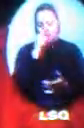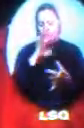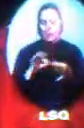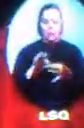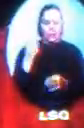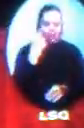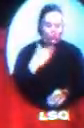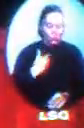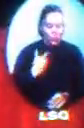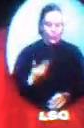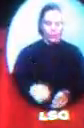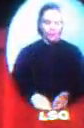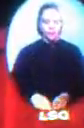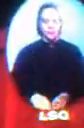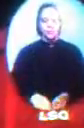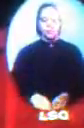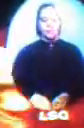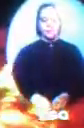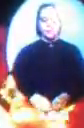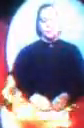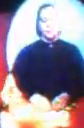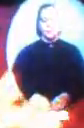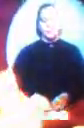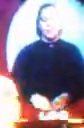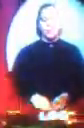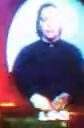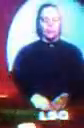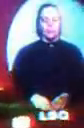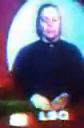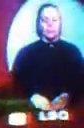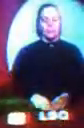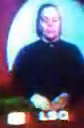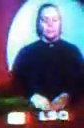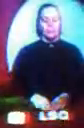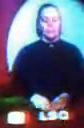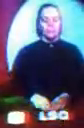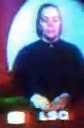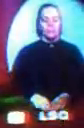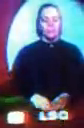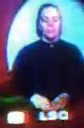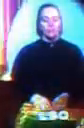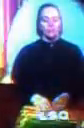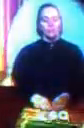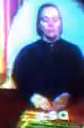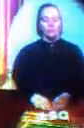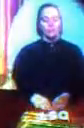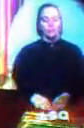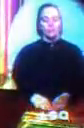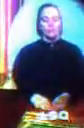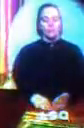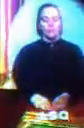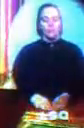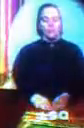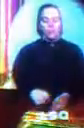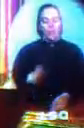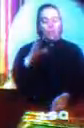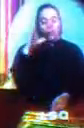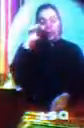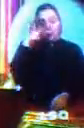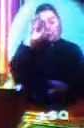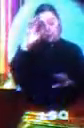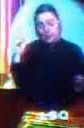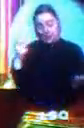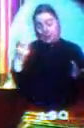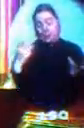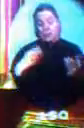Or perhaps he is the one that is trying to get away with something that is unjustifiable. Mr. Speaker, the